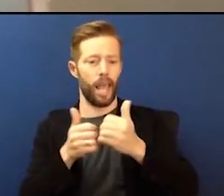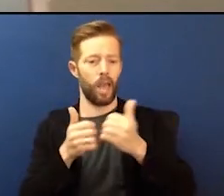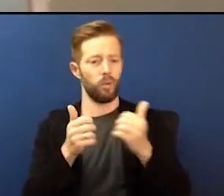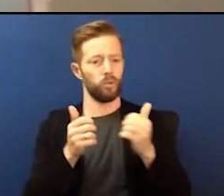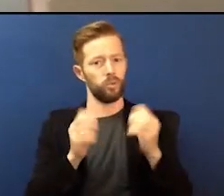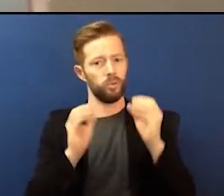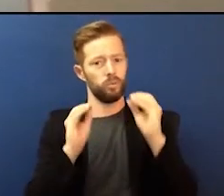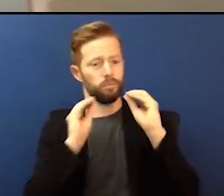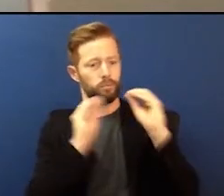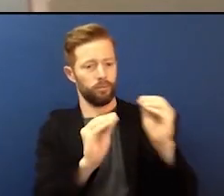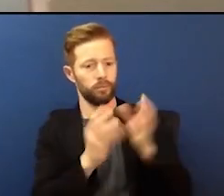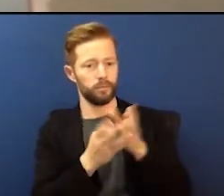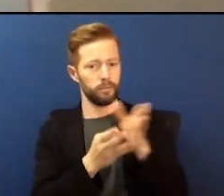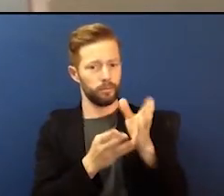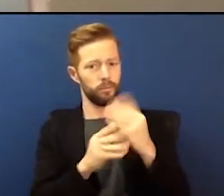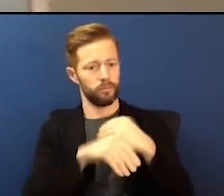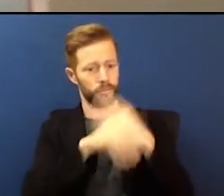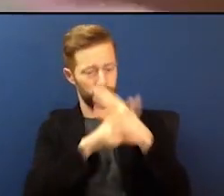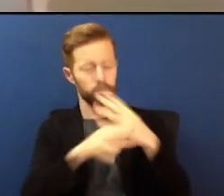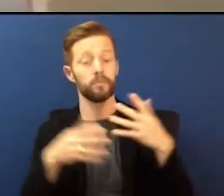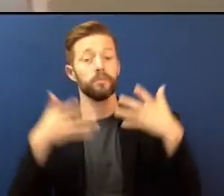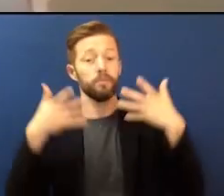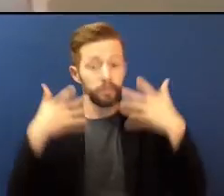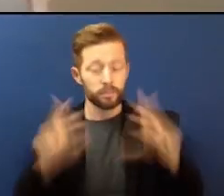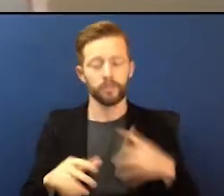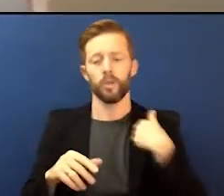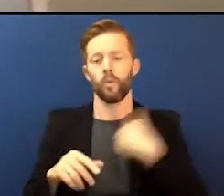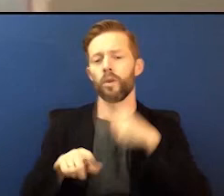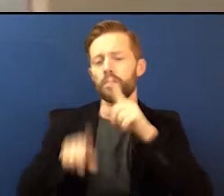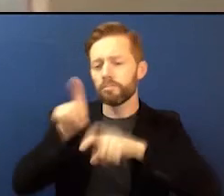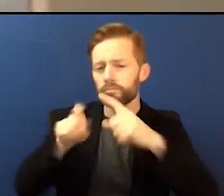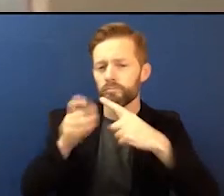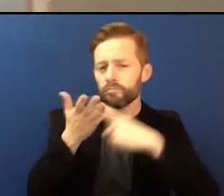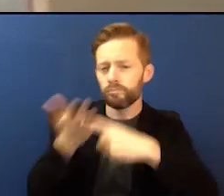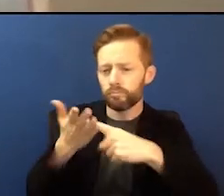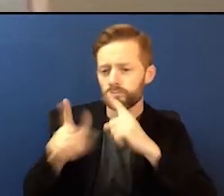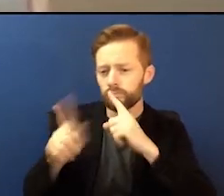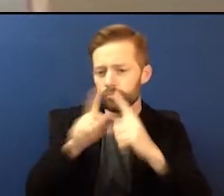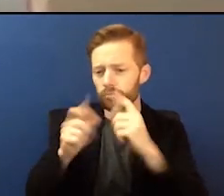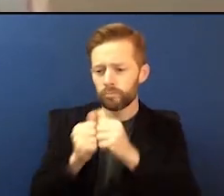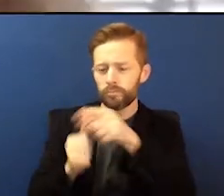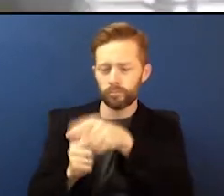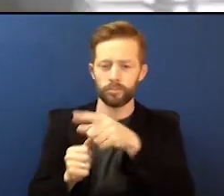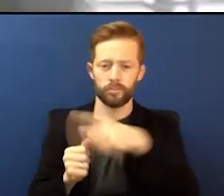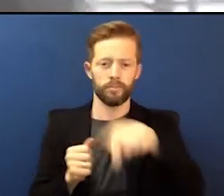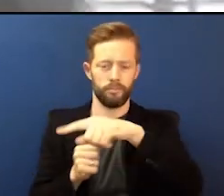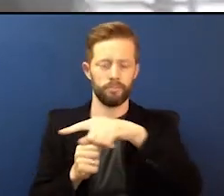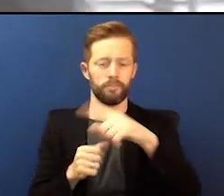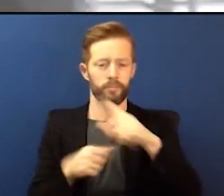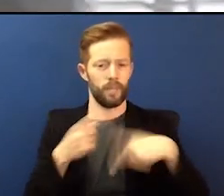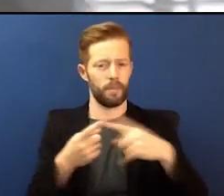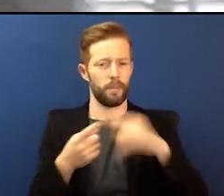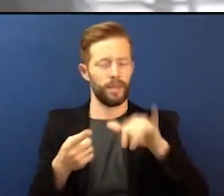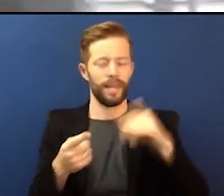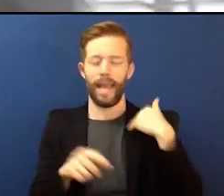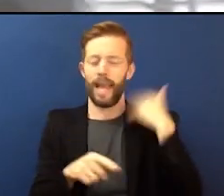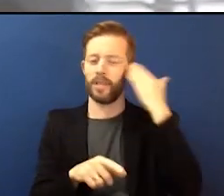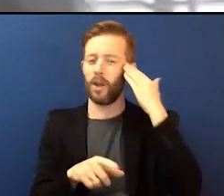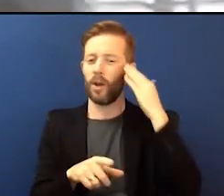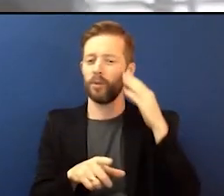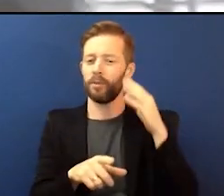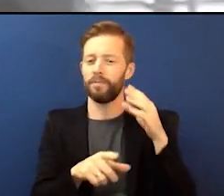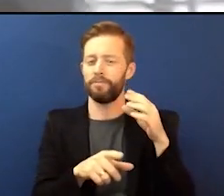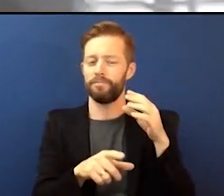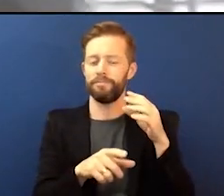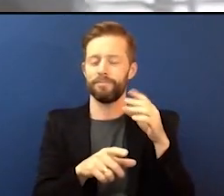be delivered to kids virtually, and then we're having discussions with them about that, which is, I know, not quite what